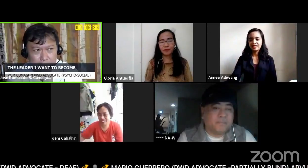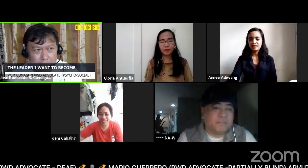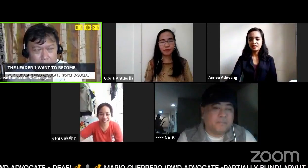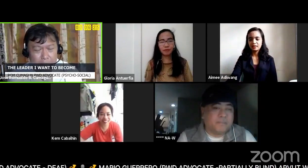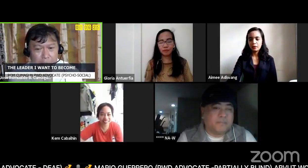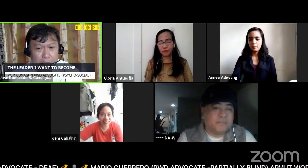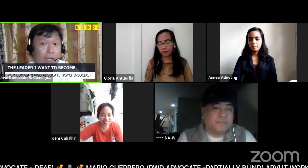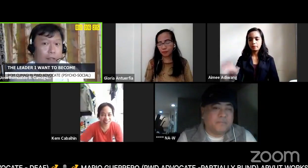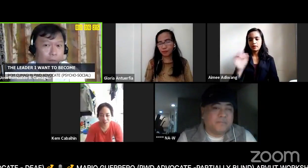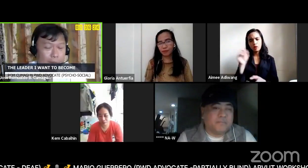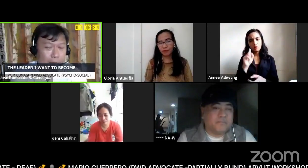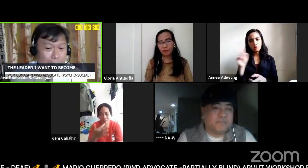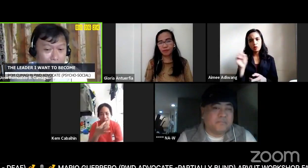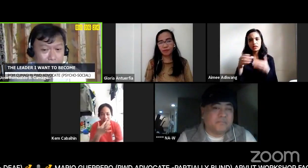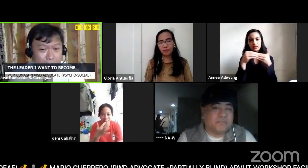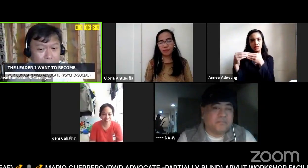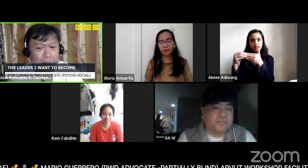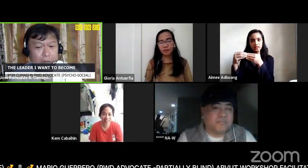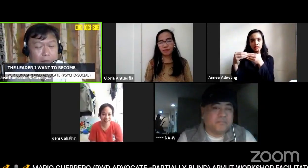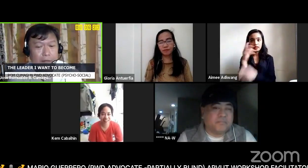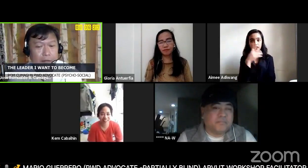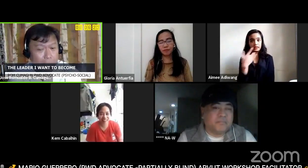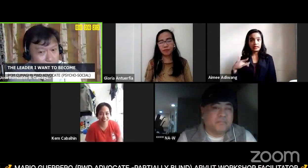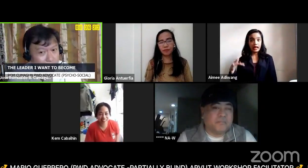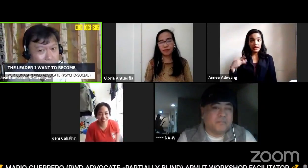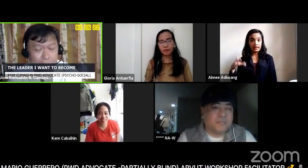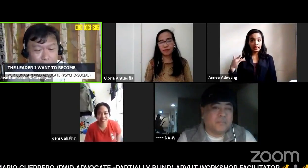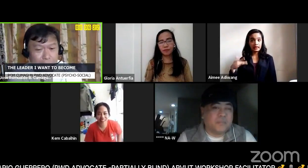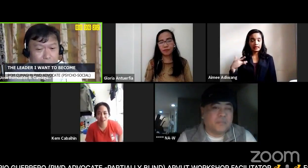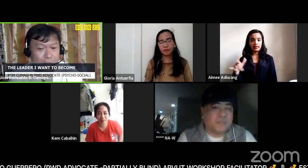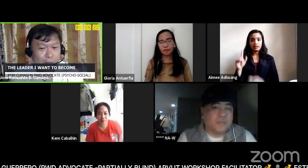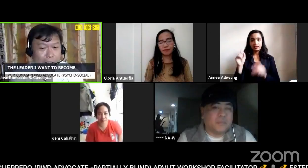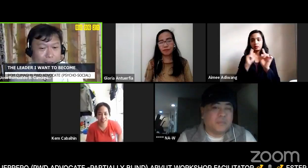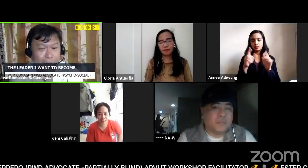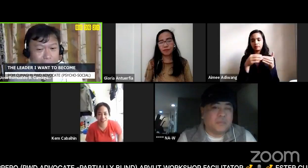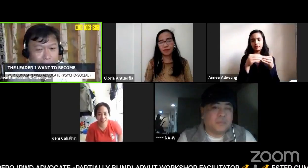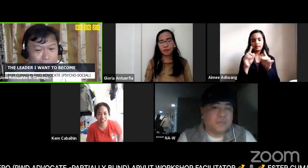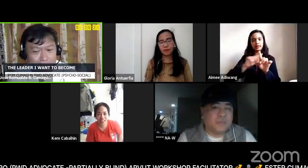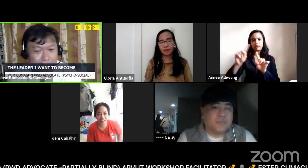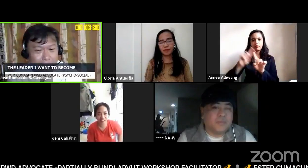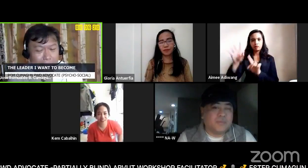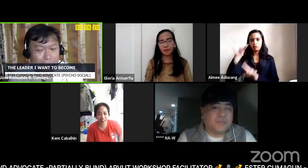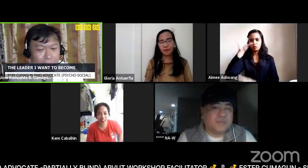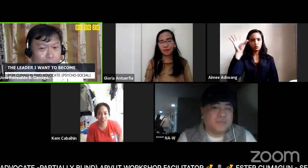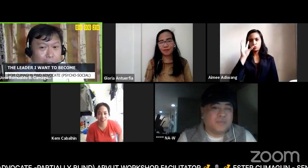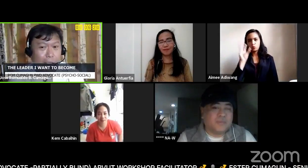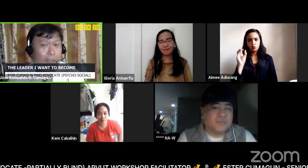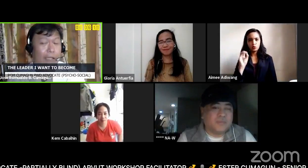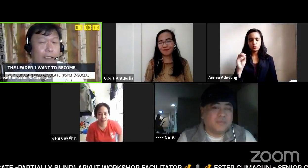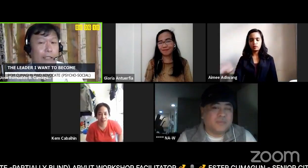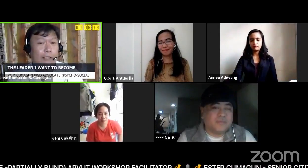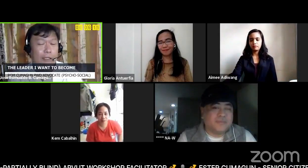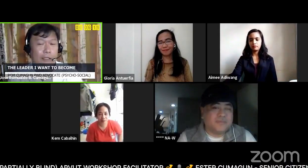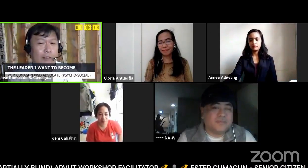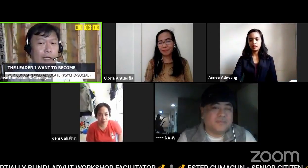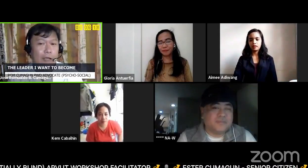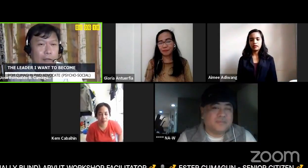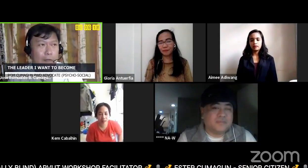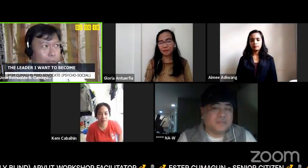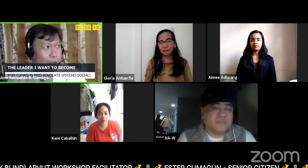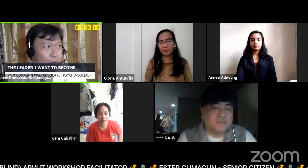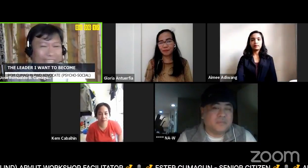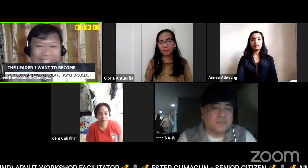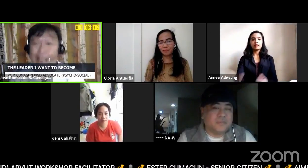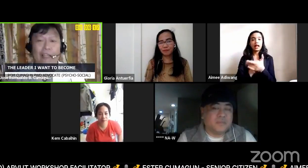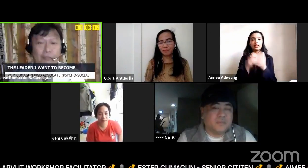your leadership style, the kind of leader that you are, it's very unique, very unique, and that